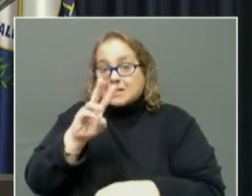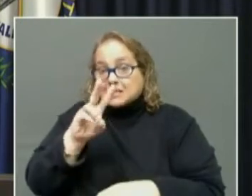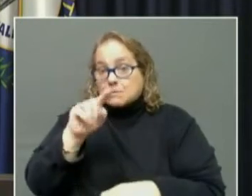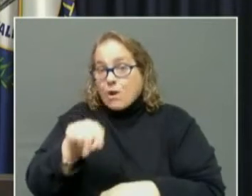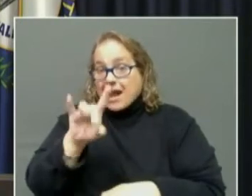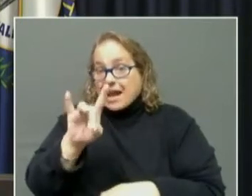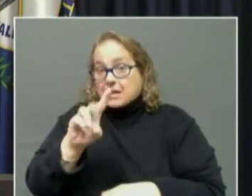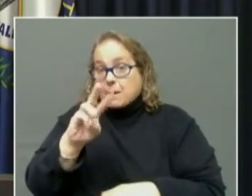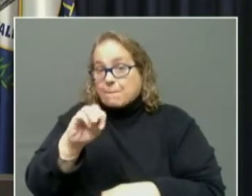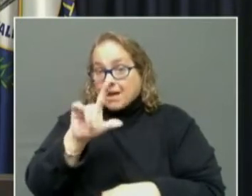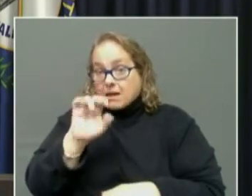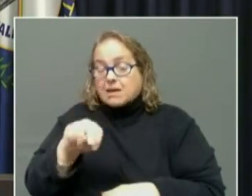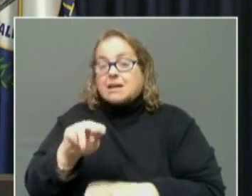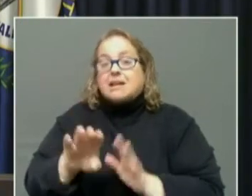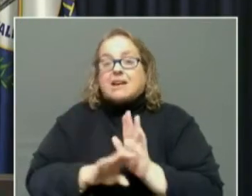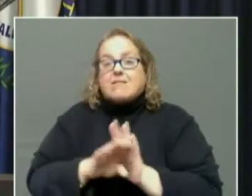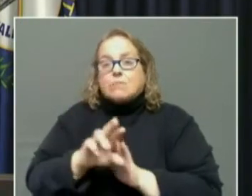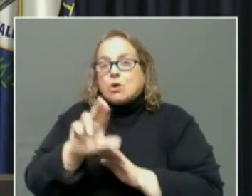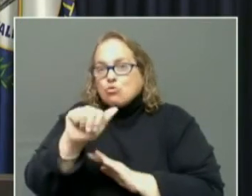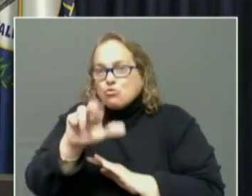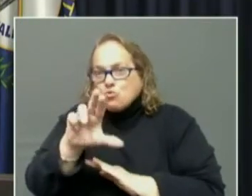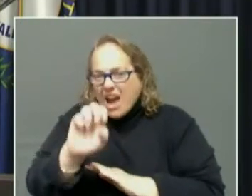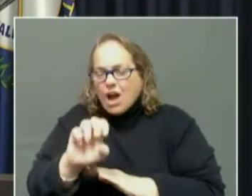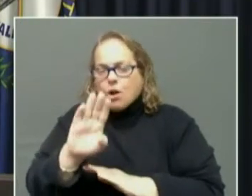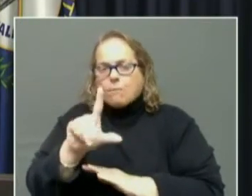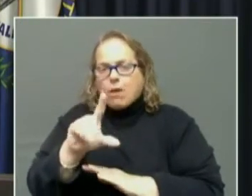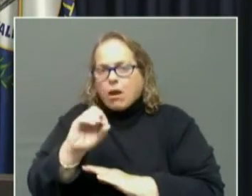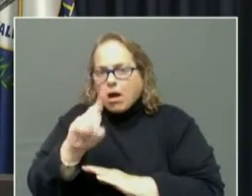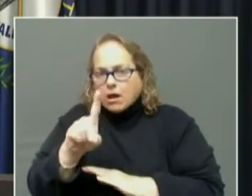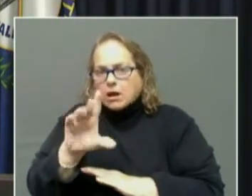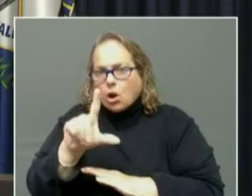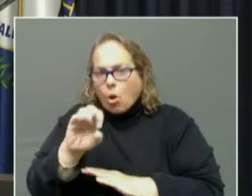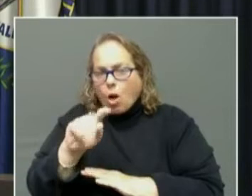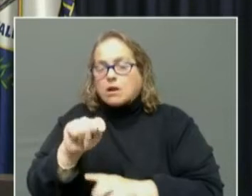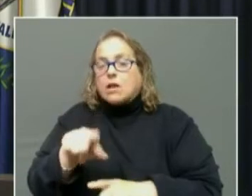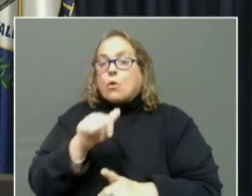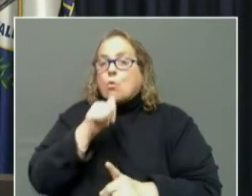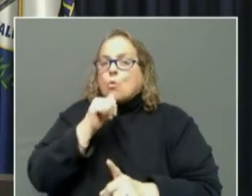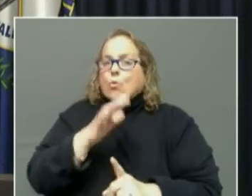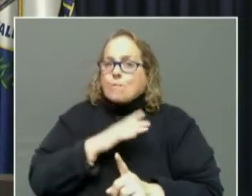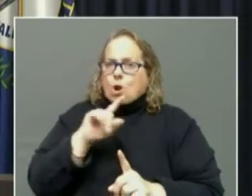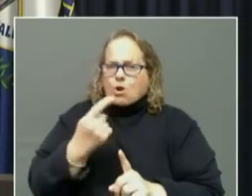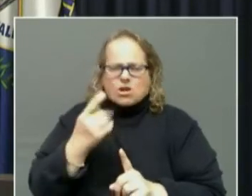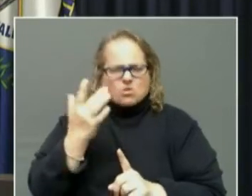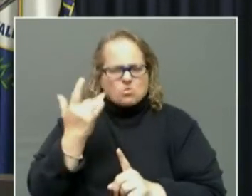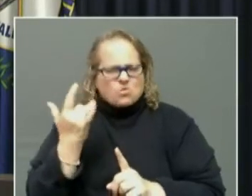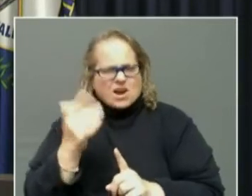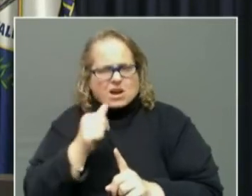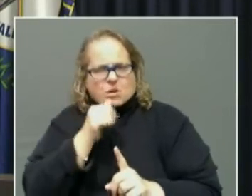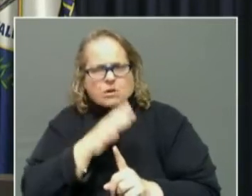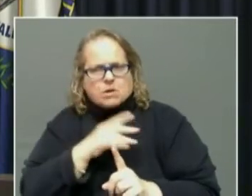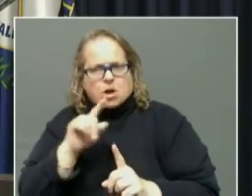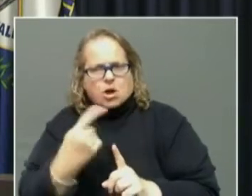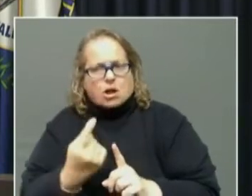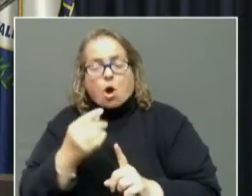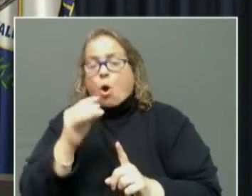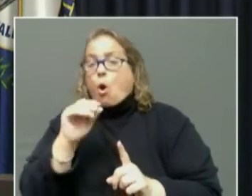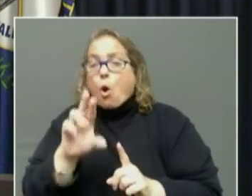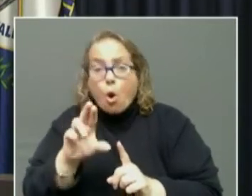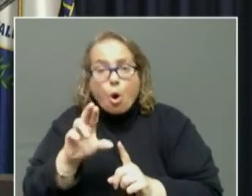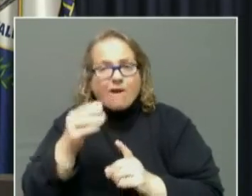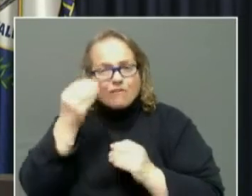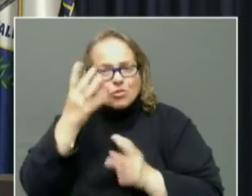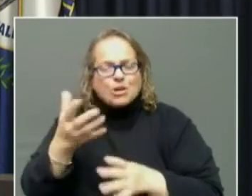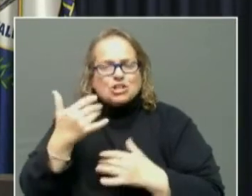this rare blood clotting, they are women. Is there a reason for that, or is this information